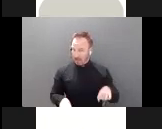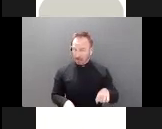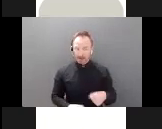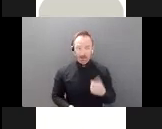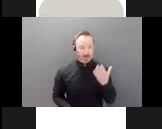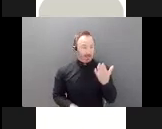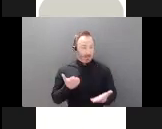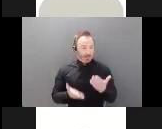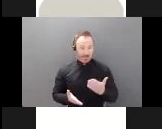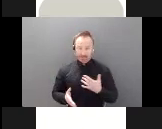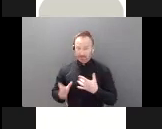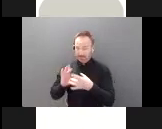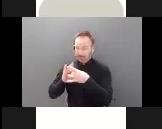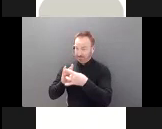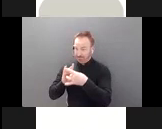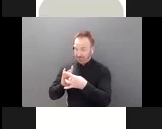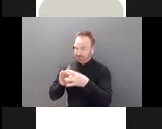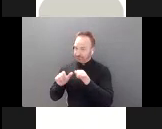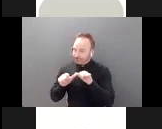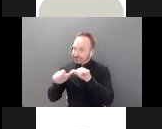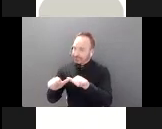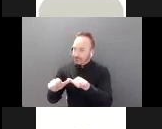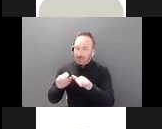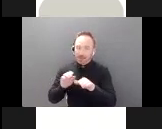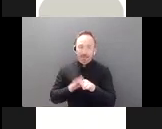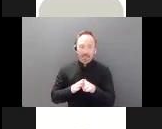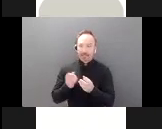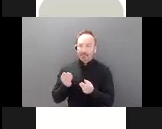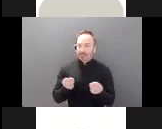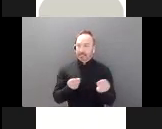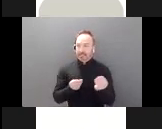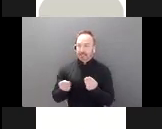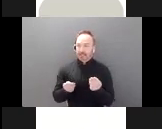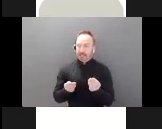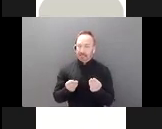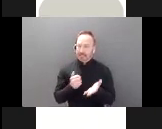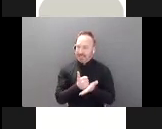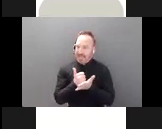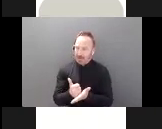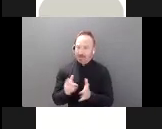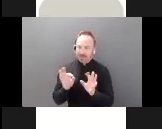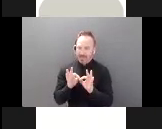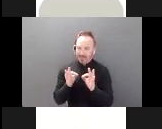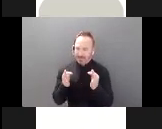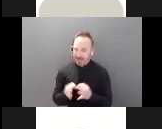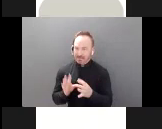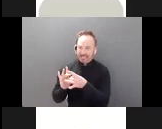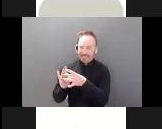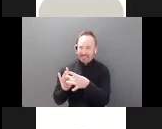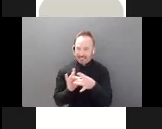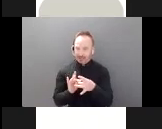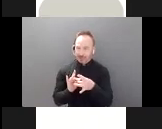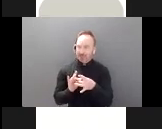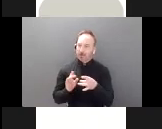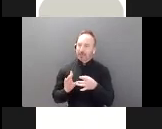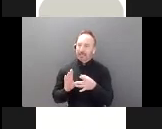maintained, mediation can really help to strengthen the ties of the family and to gain insight and understanding